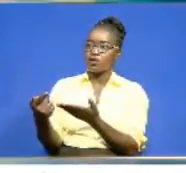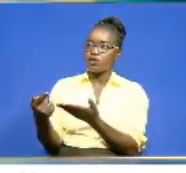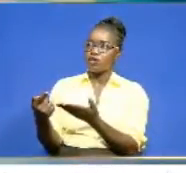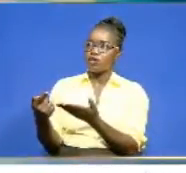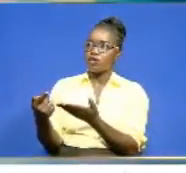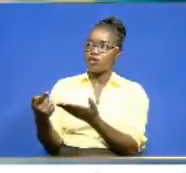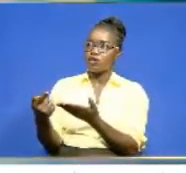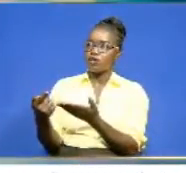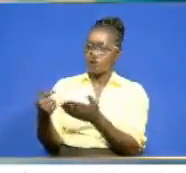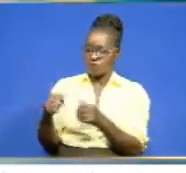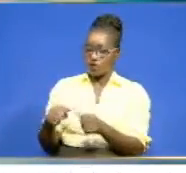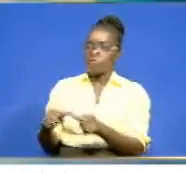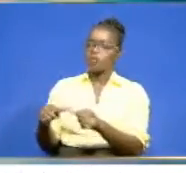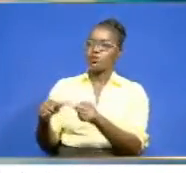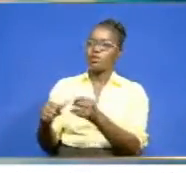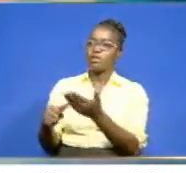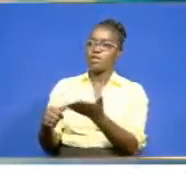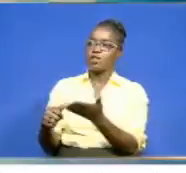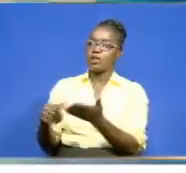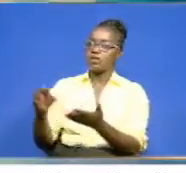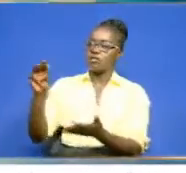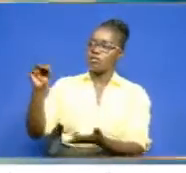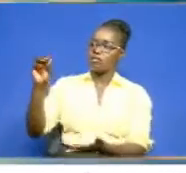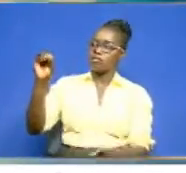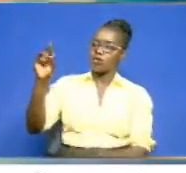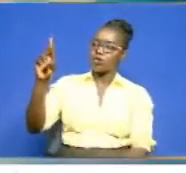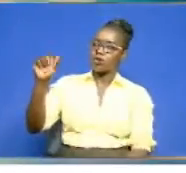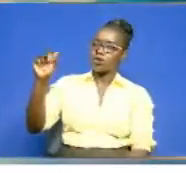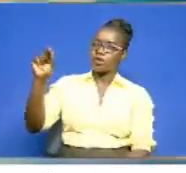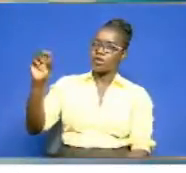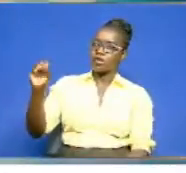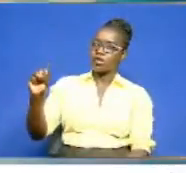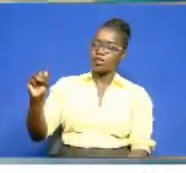we can have continuity of the Morans. We don't have to break the